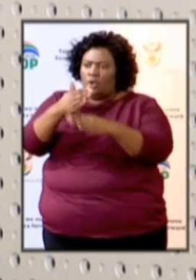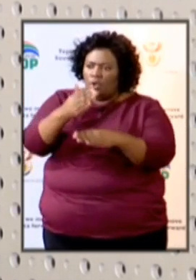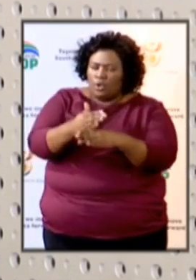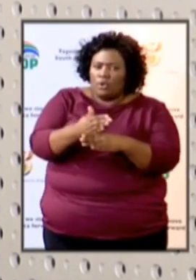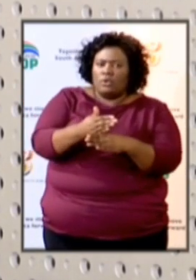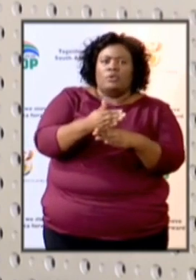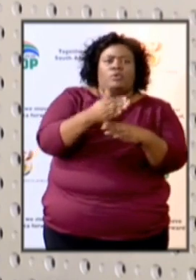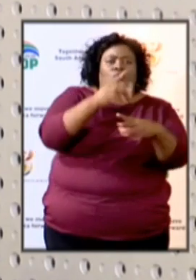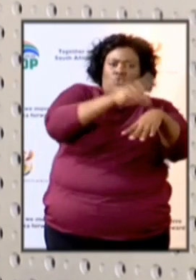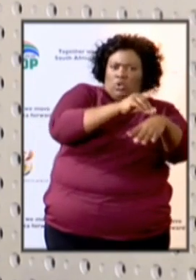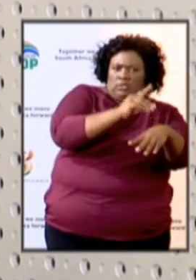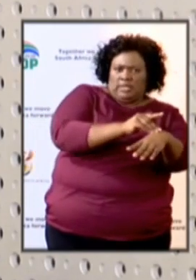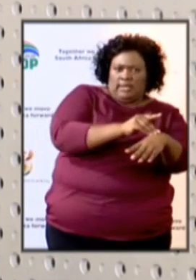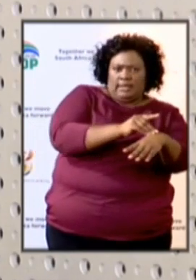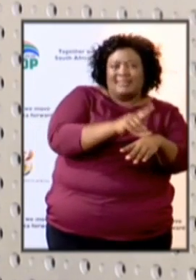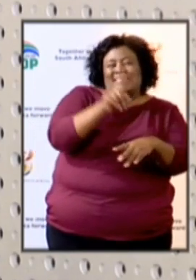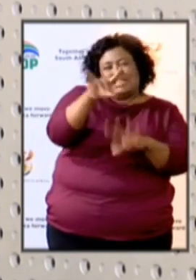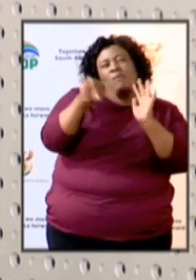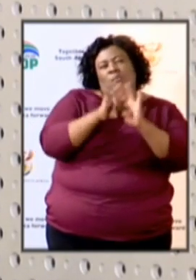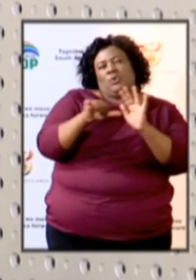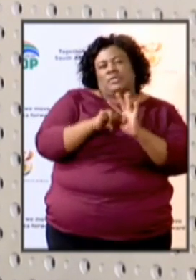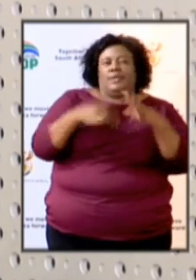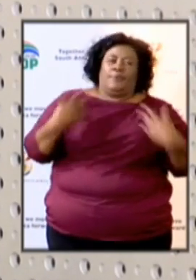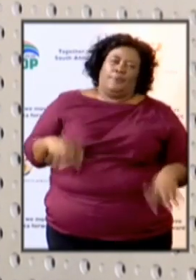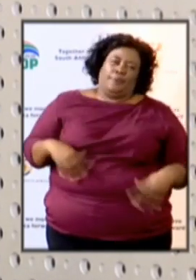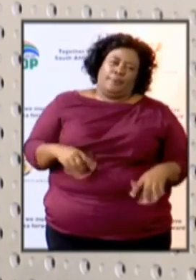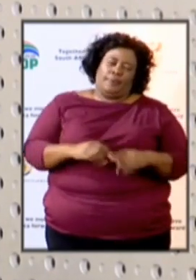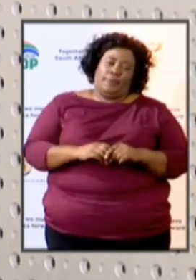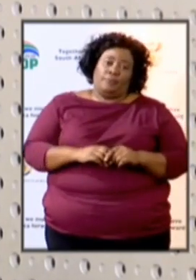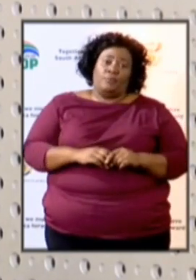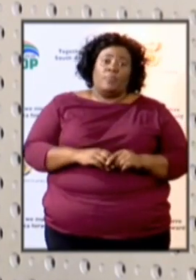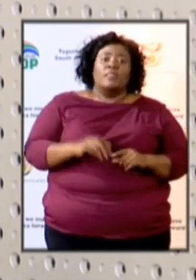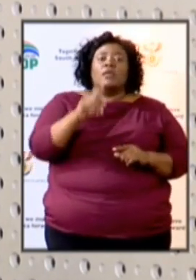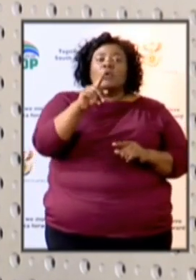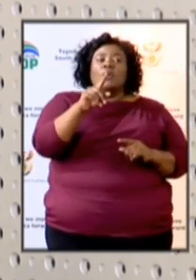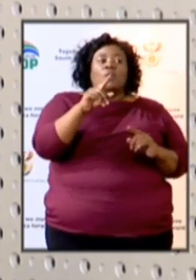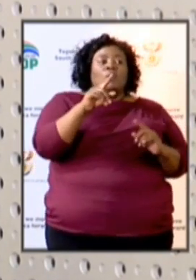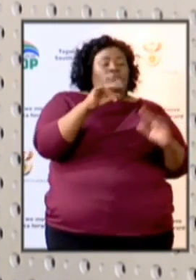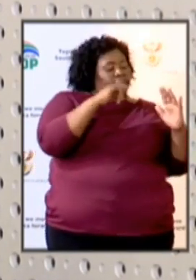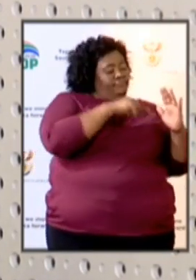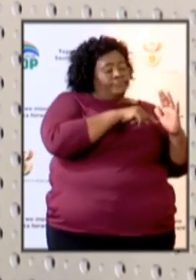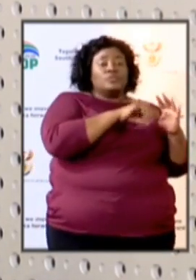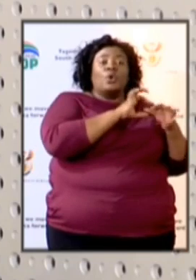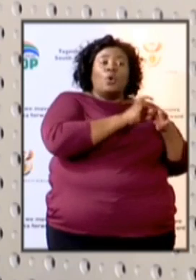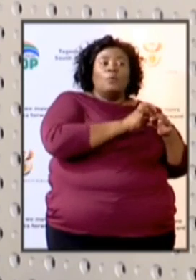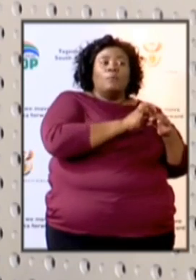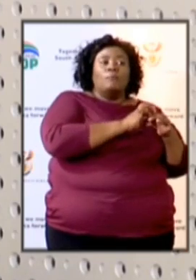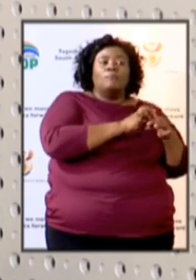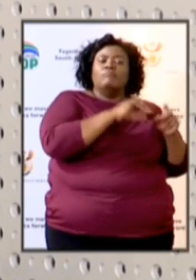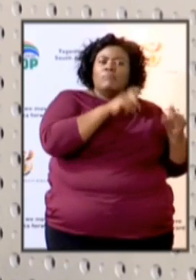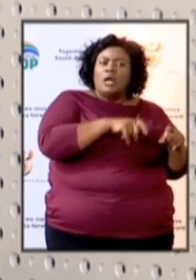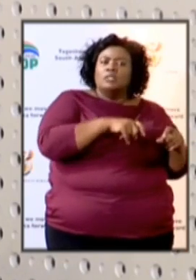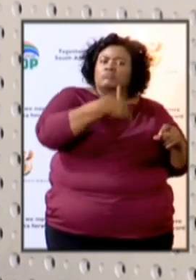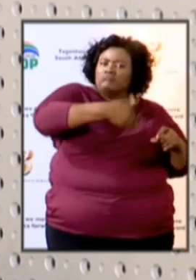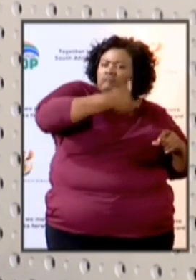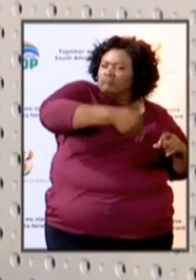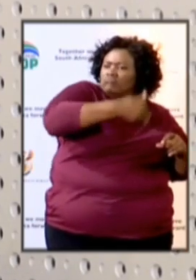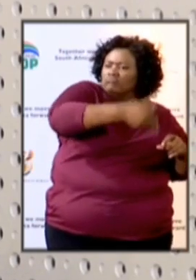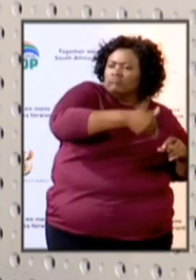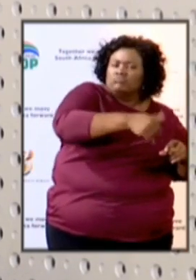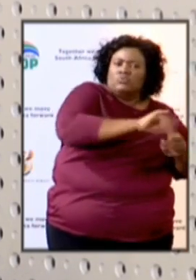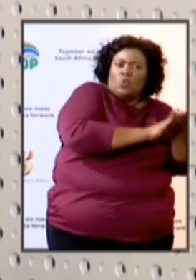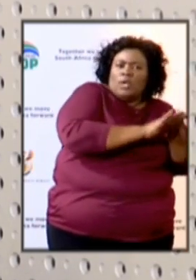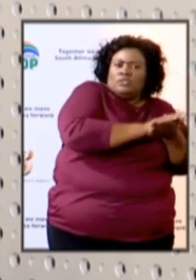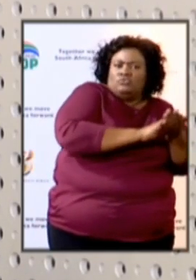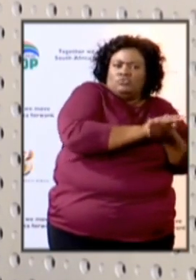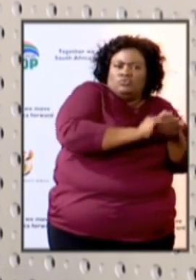kubaluleke kakhulu lokho ma uphuma ekhaya ma usesekhaya kufanele njalo hlale ugeza izandla zakho ngamanzi